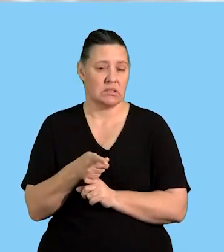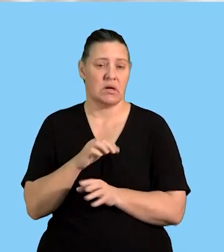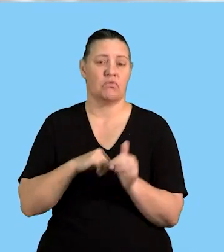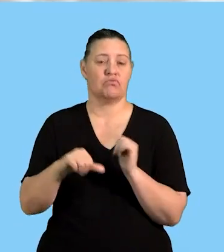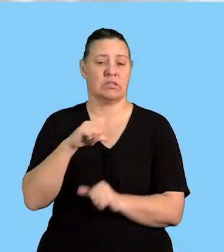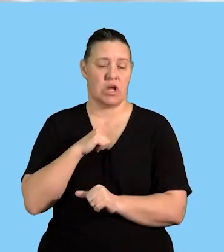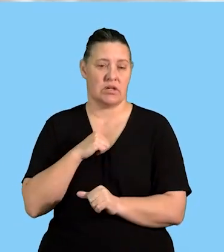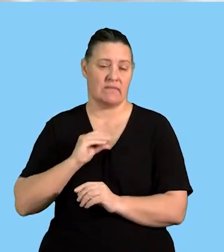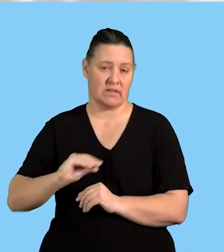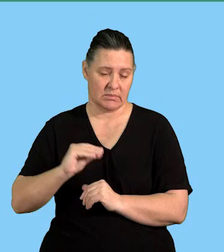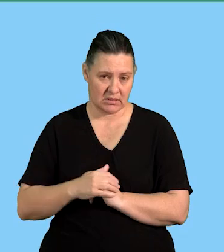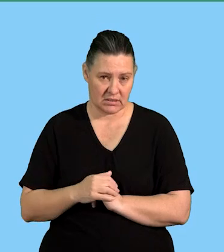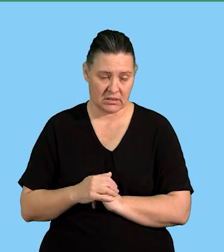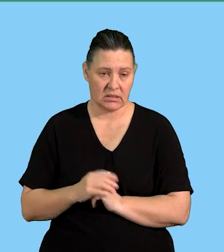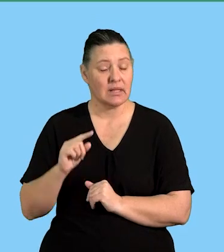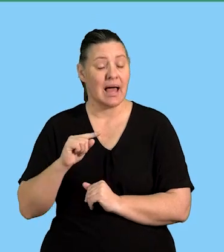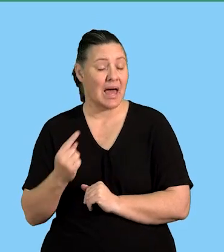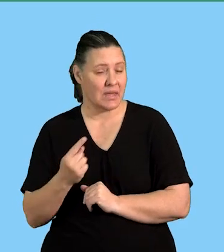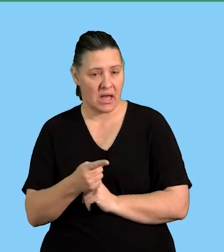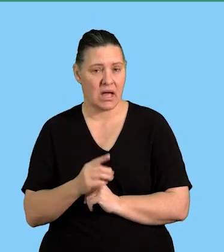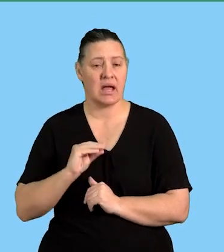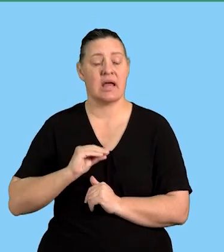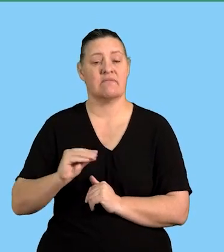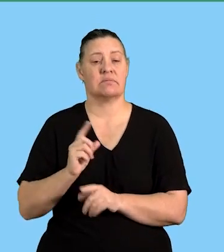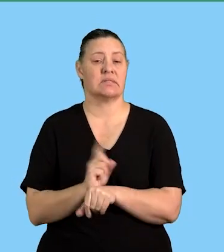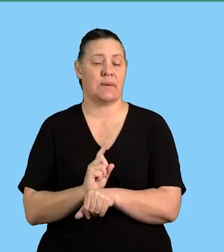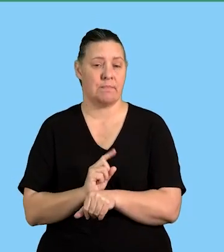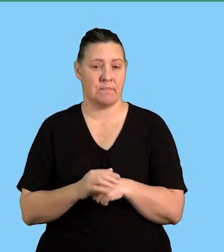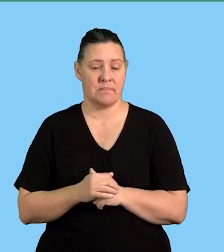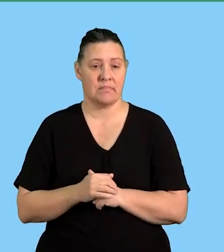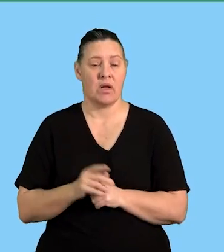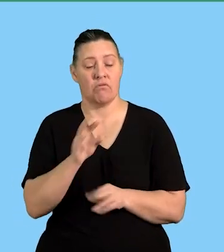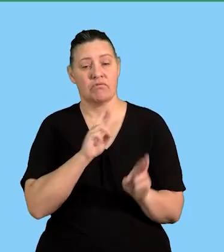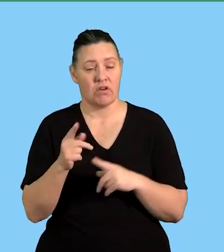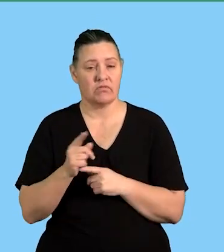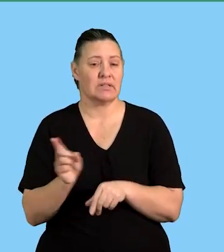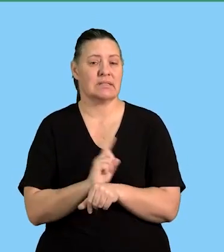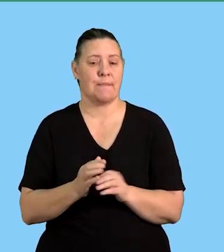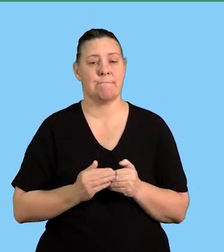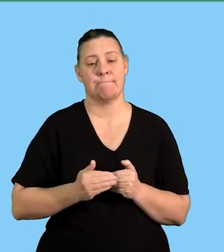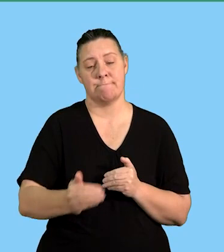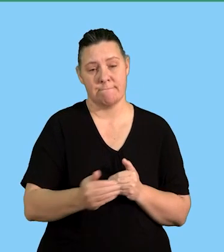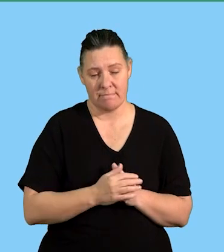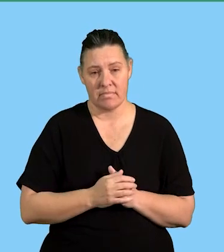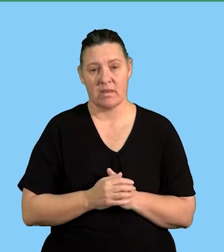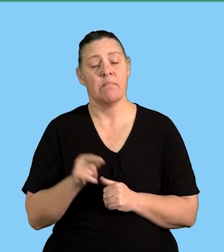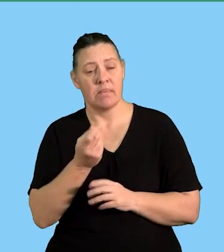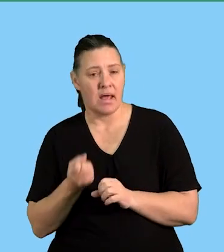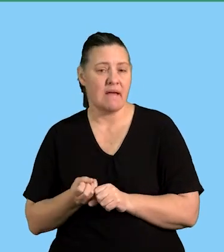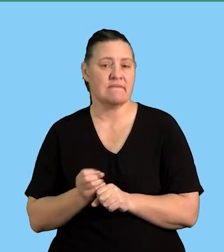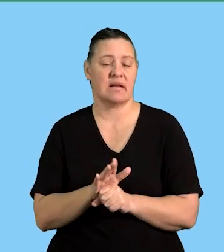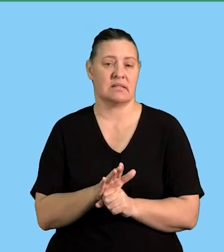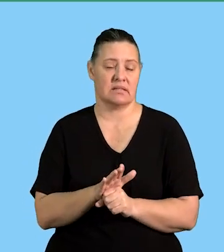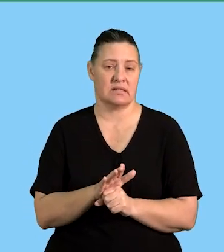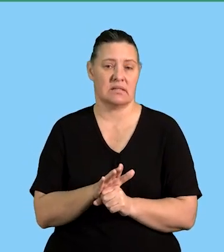on investment. Another aspect is the investment period. This refers to the duration of the investment, which may affect